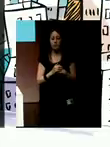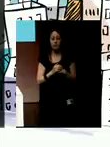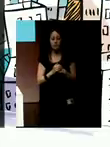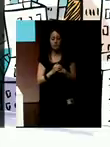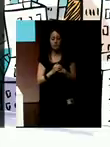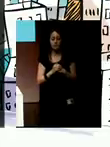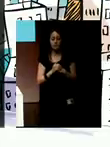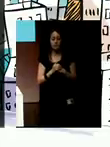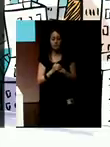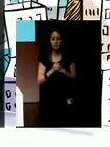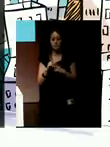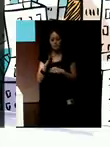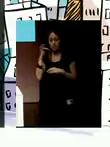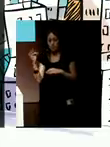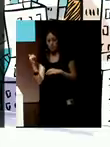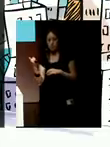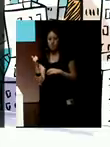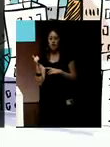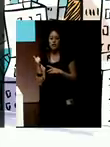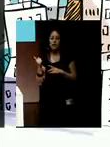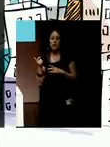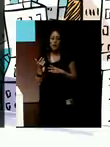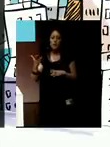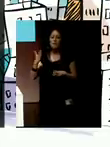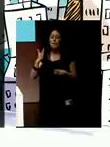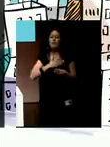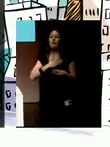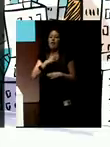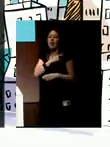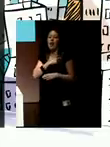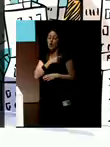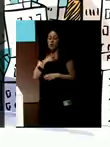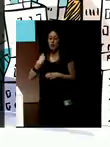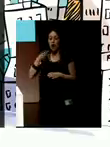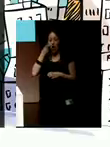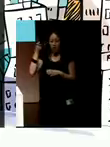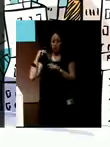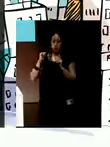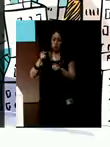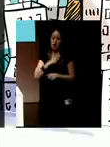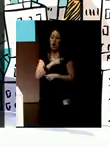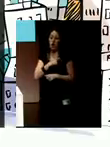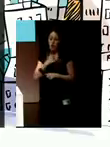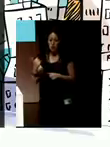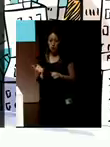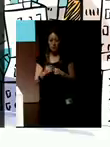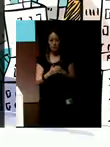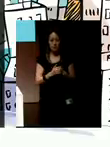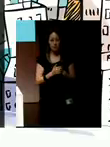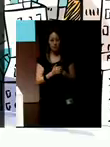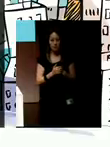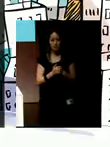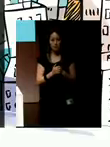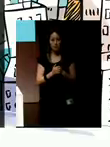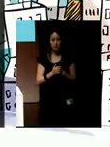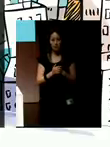Christa joined the European Commission 10 years ago, and since 3 years she is working in the unit for tourism and cultural